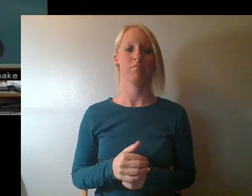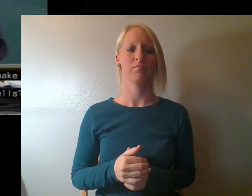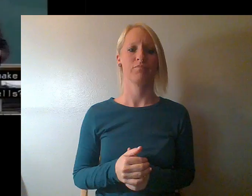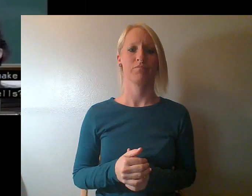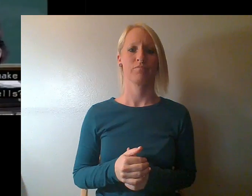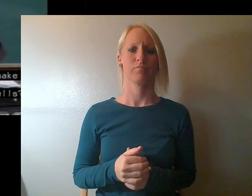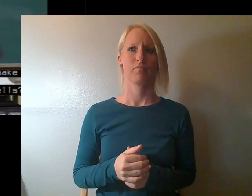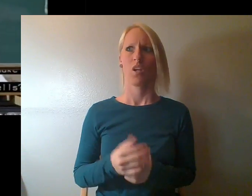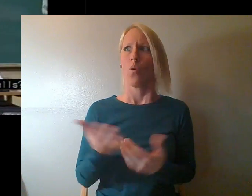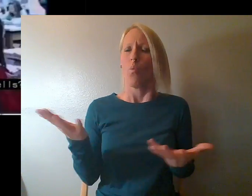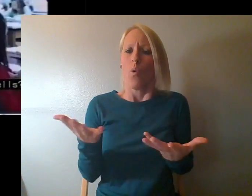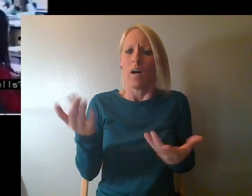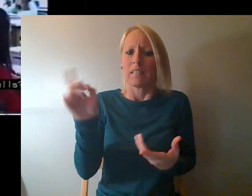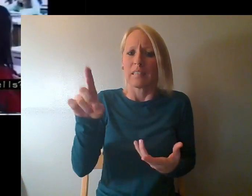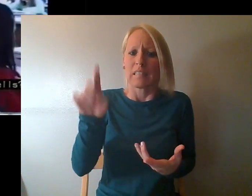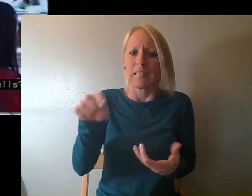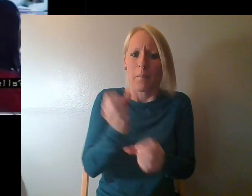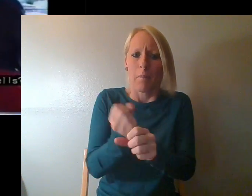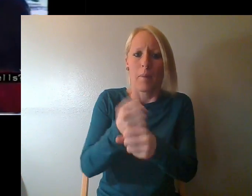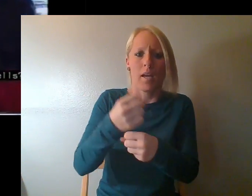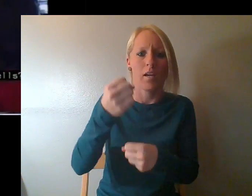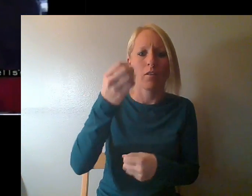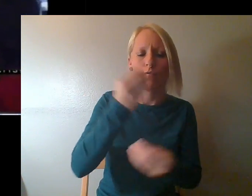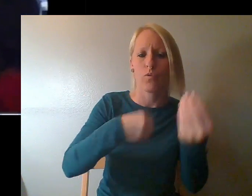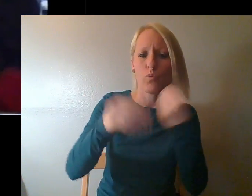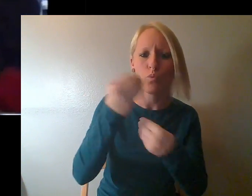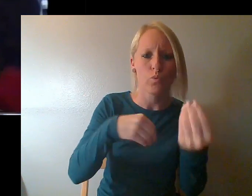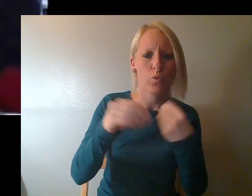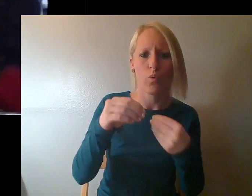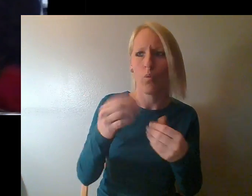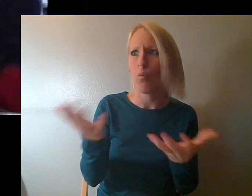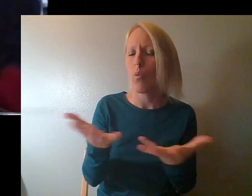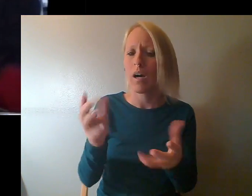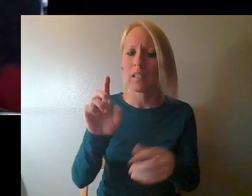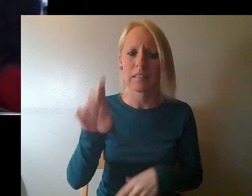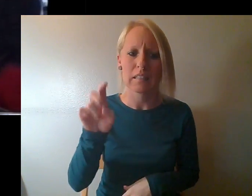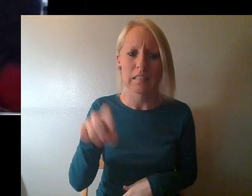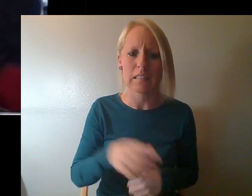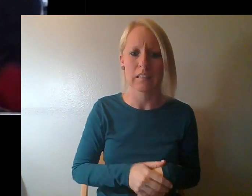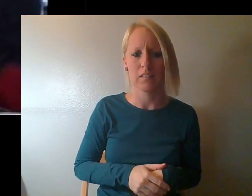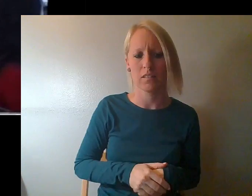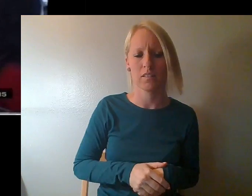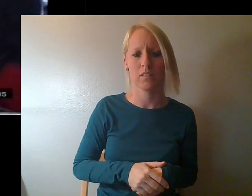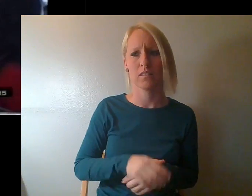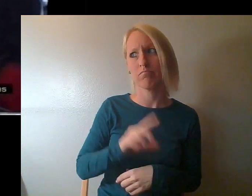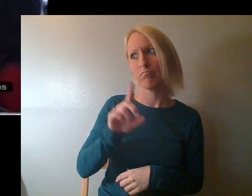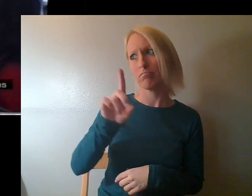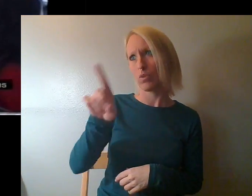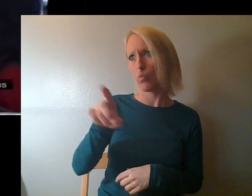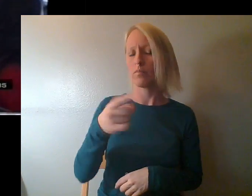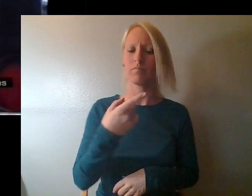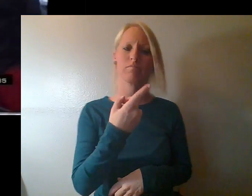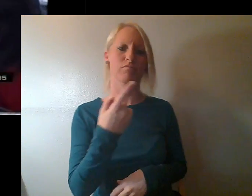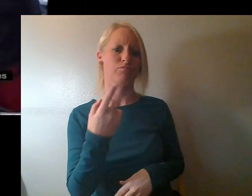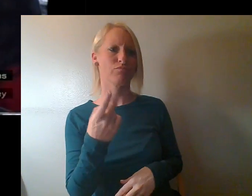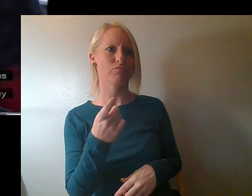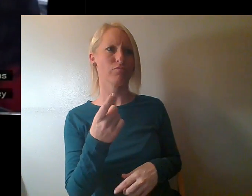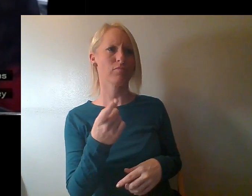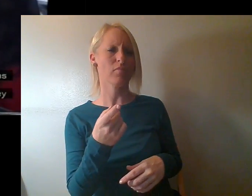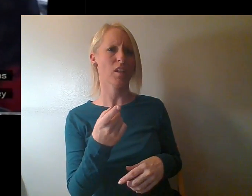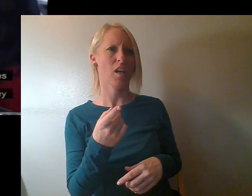food for the cells? Sarah? Okay. Wouldn't algae be a plant? Algae are not the same as plants